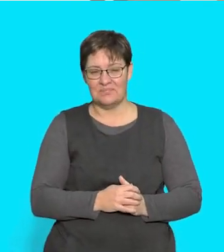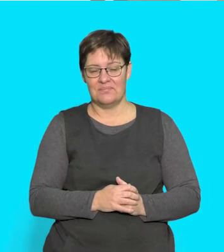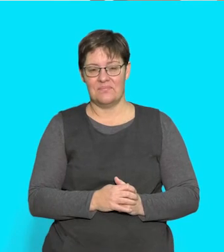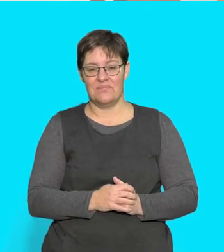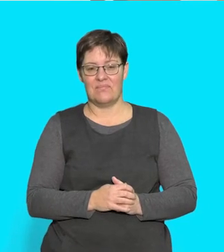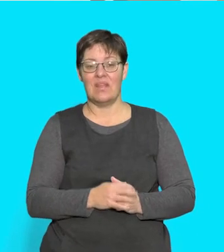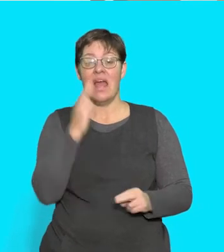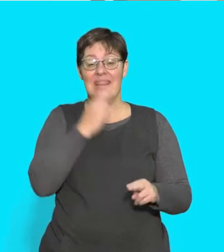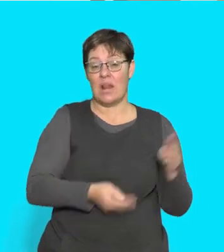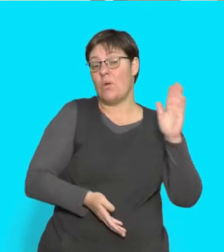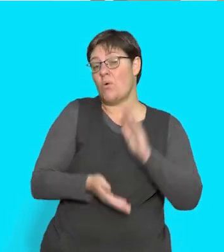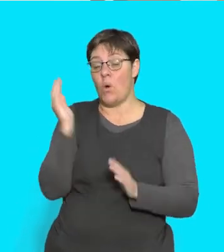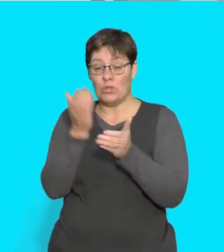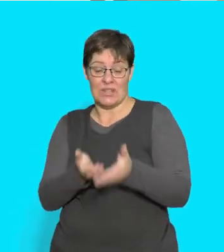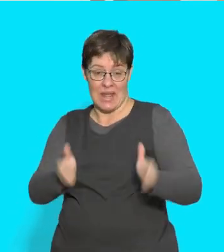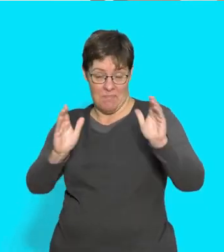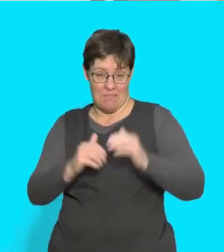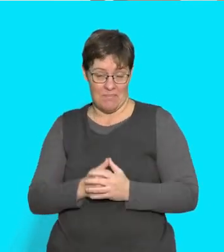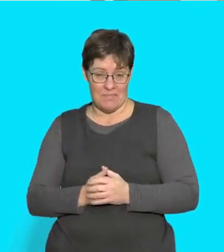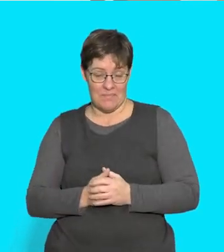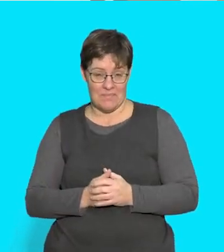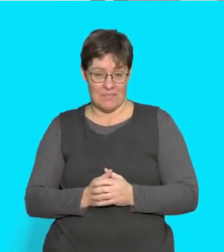Then we went to the dam.